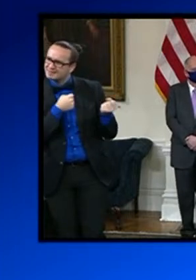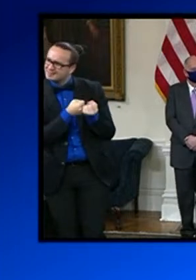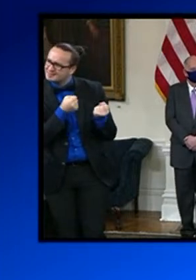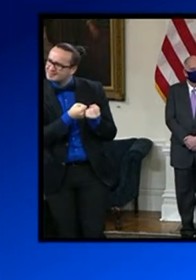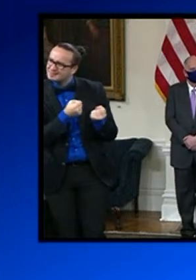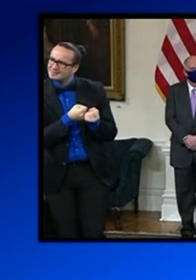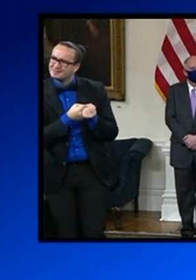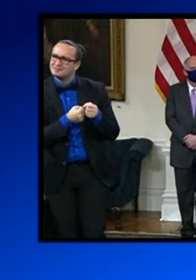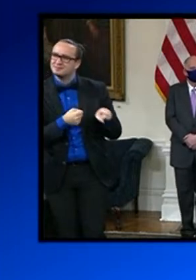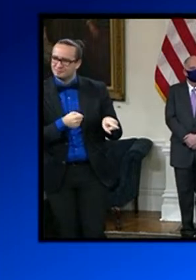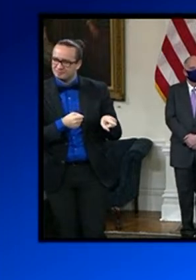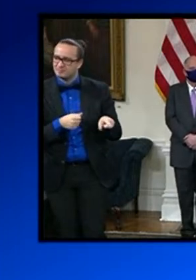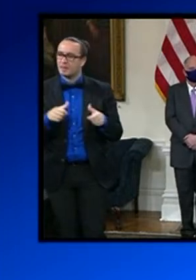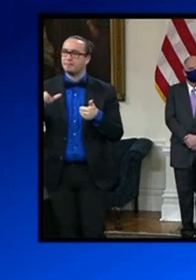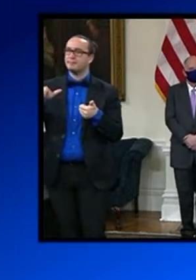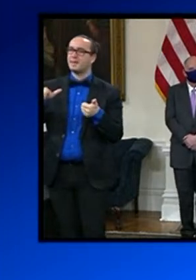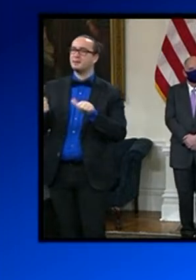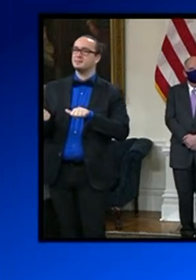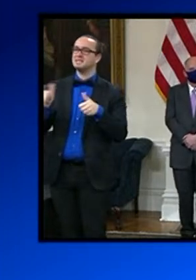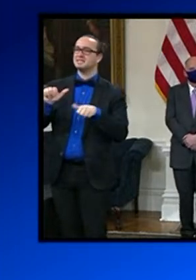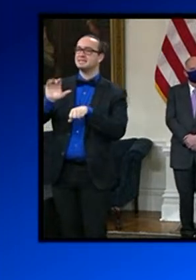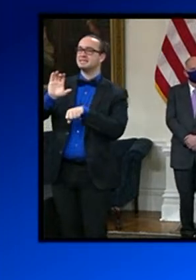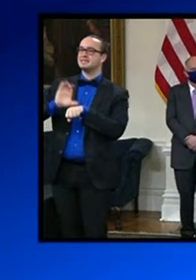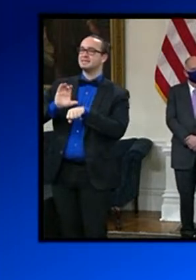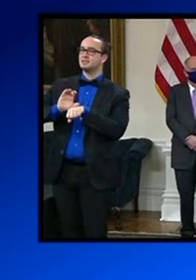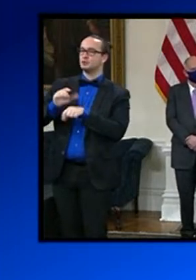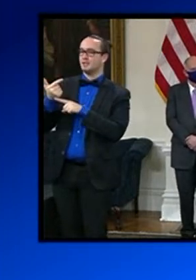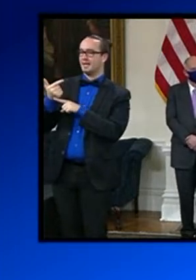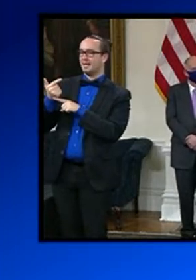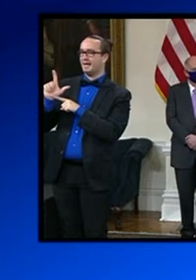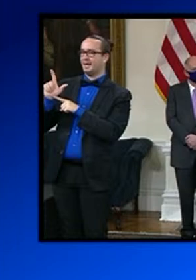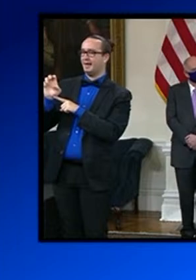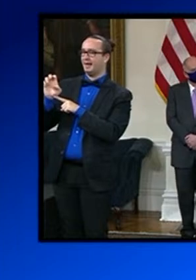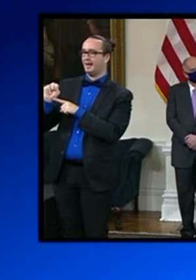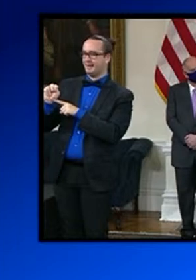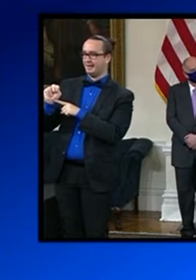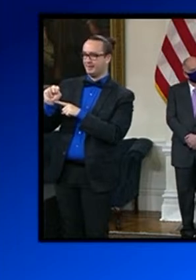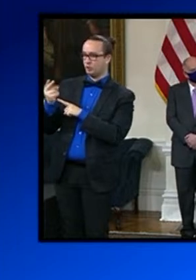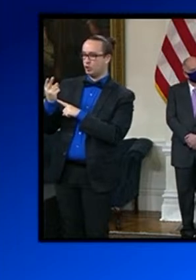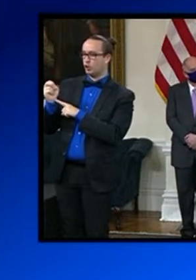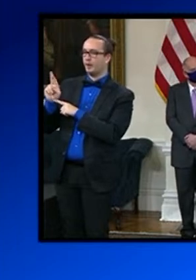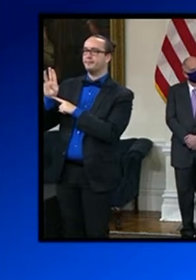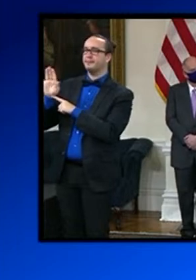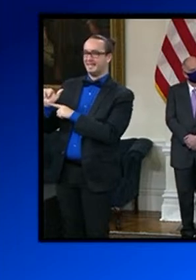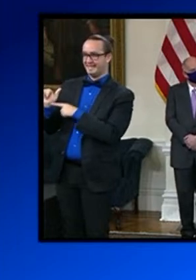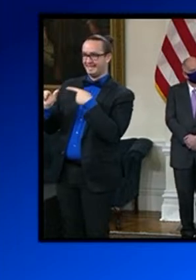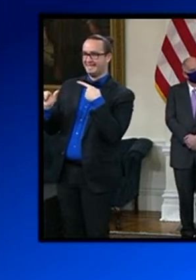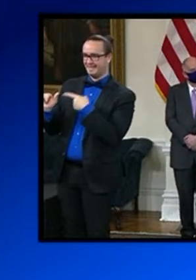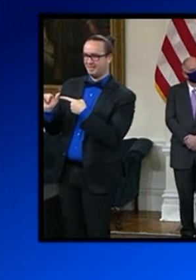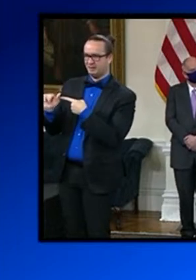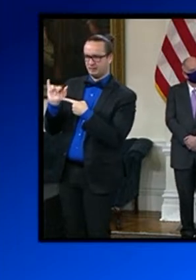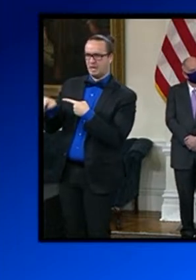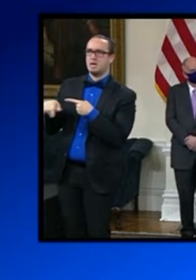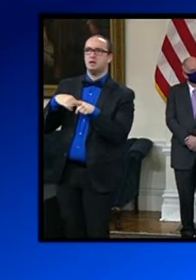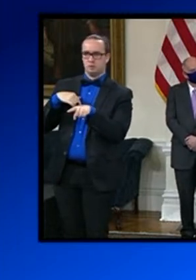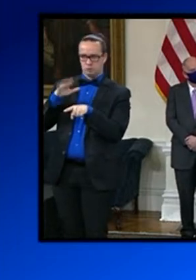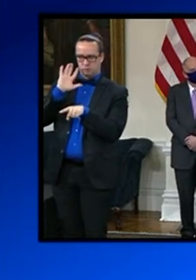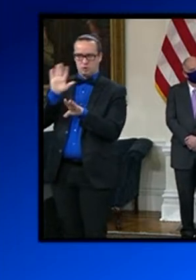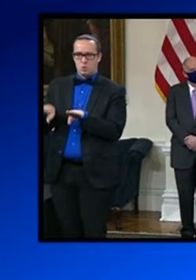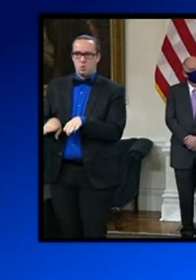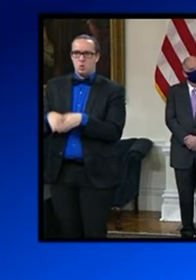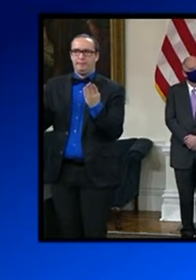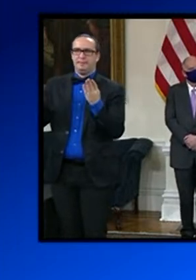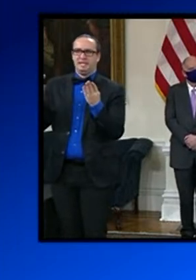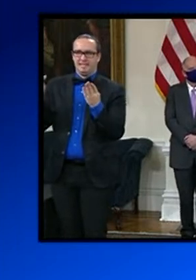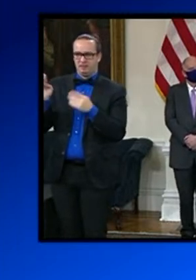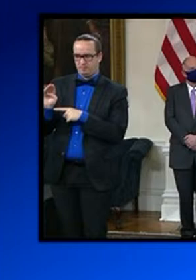900 doses a day to Prince George's County residents. The site will launch in March in partnership with the University